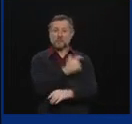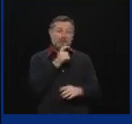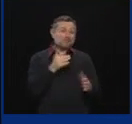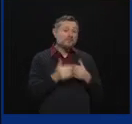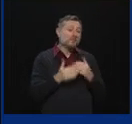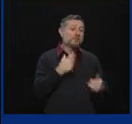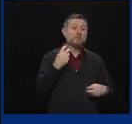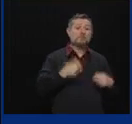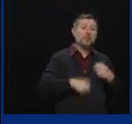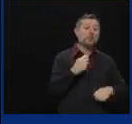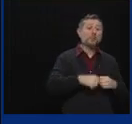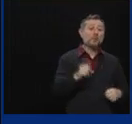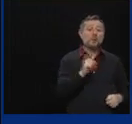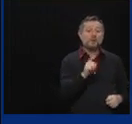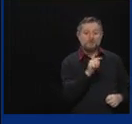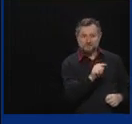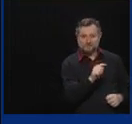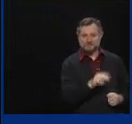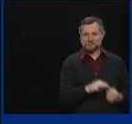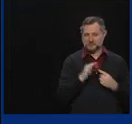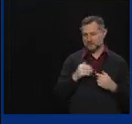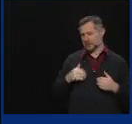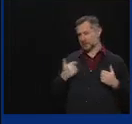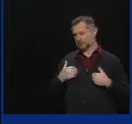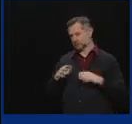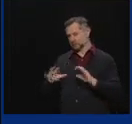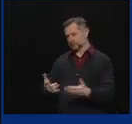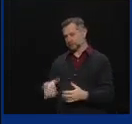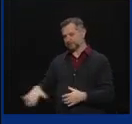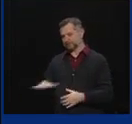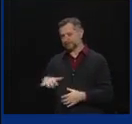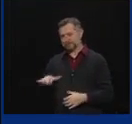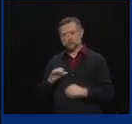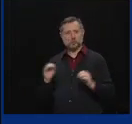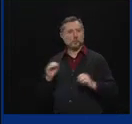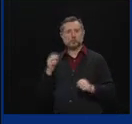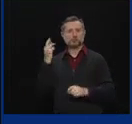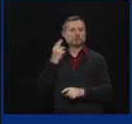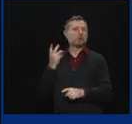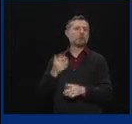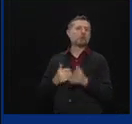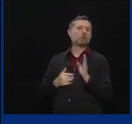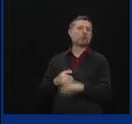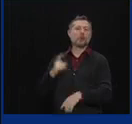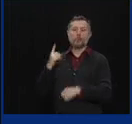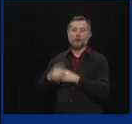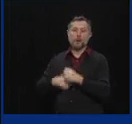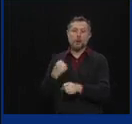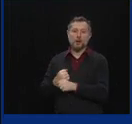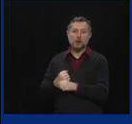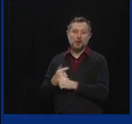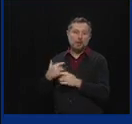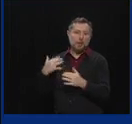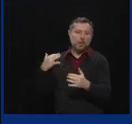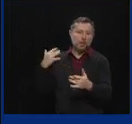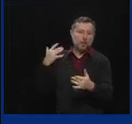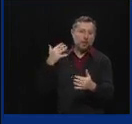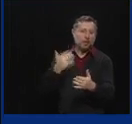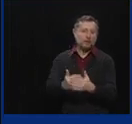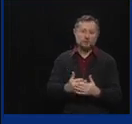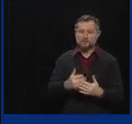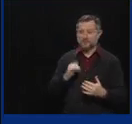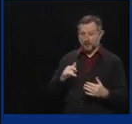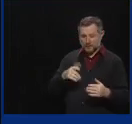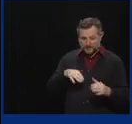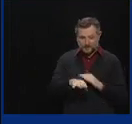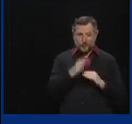people who are vulnerable. There is no reason why, a whole year later, as we're entering our second holiday season, that